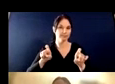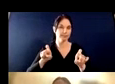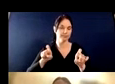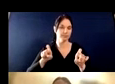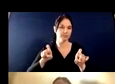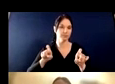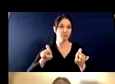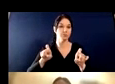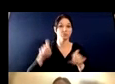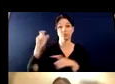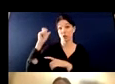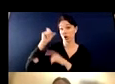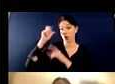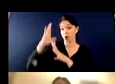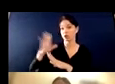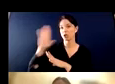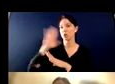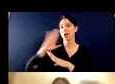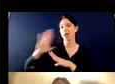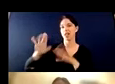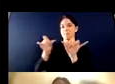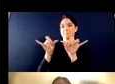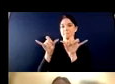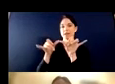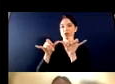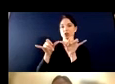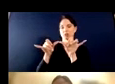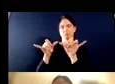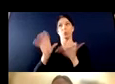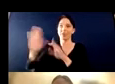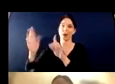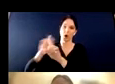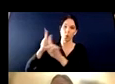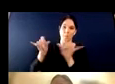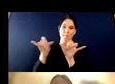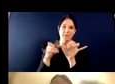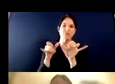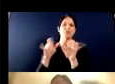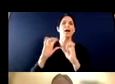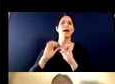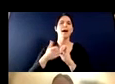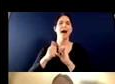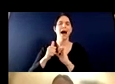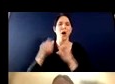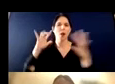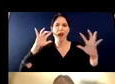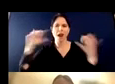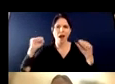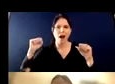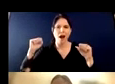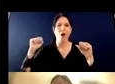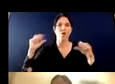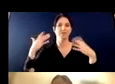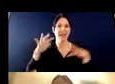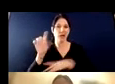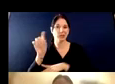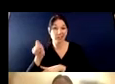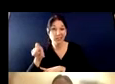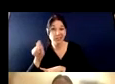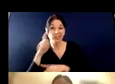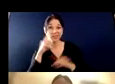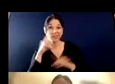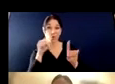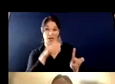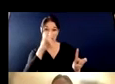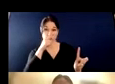the audiologist measures. Their goal is to measure how loud sound needs to be in order for your child to hear it